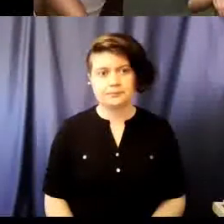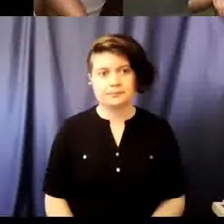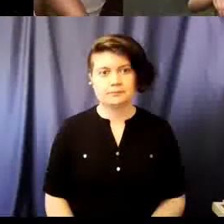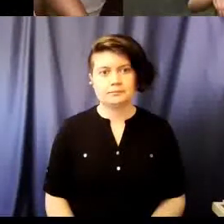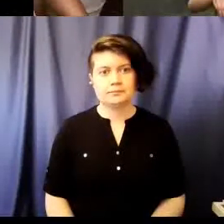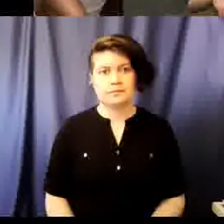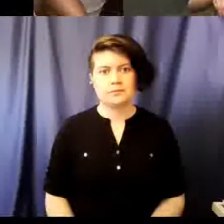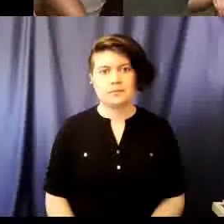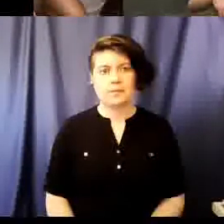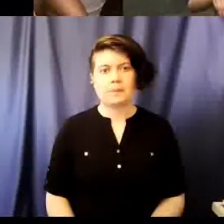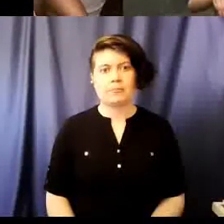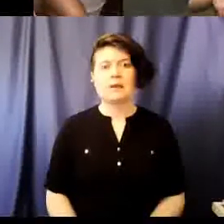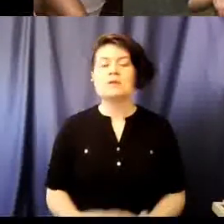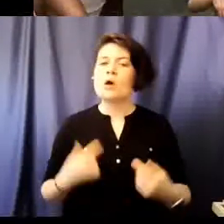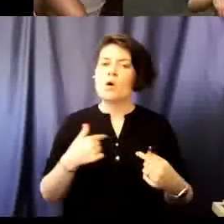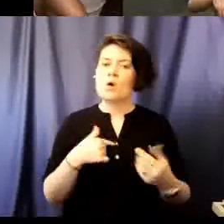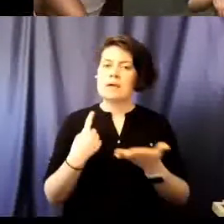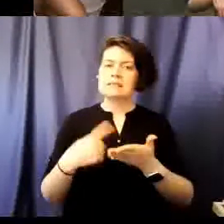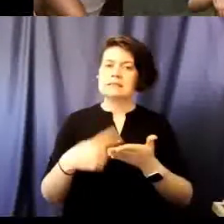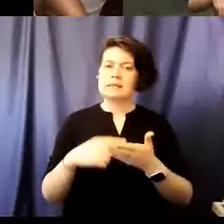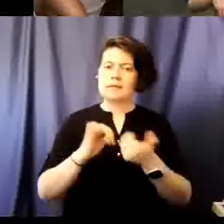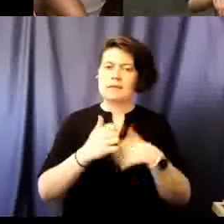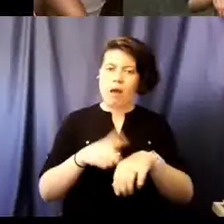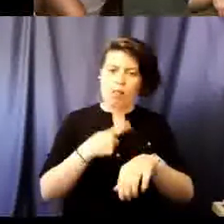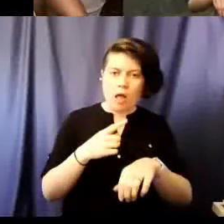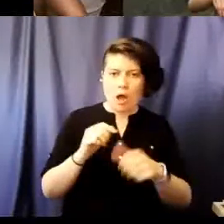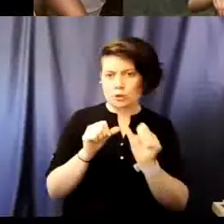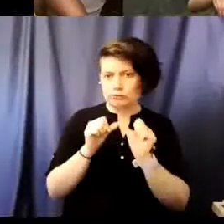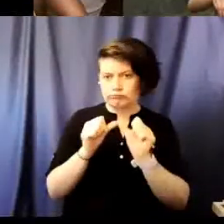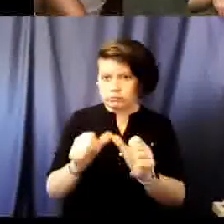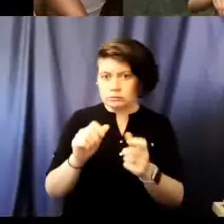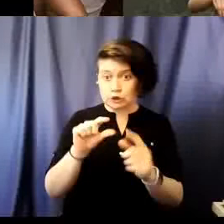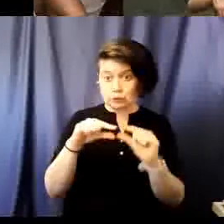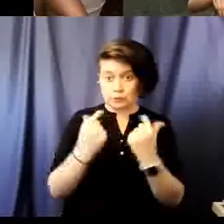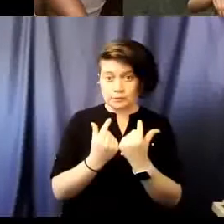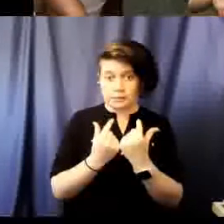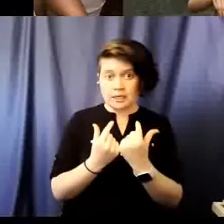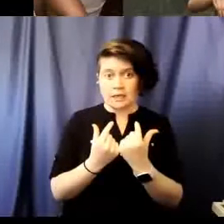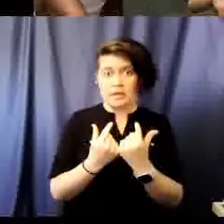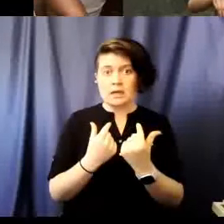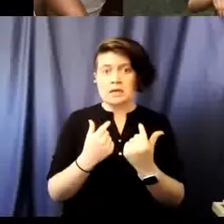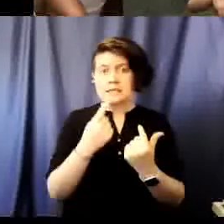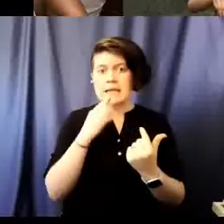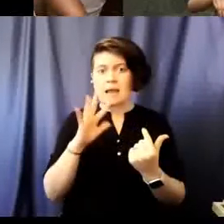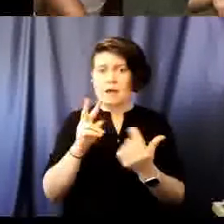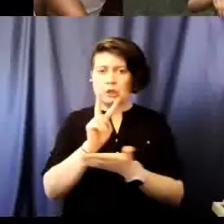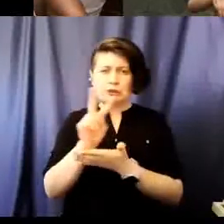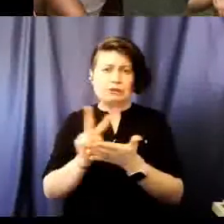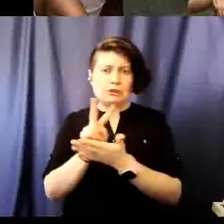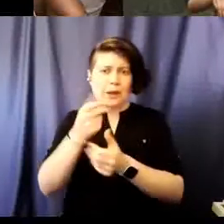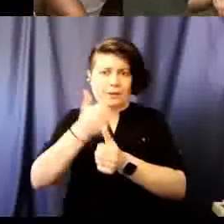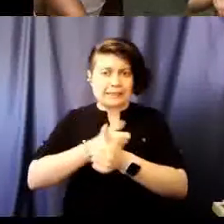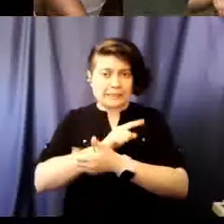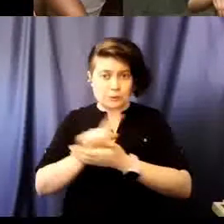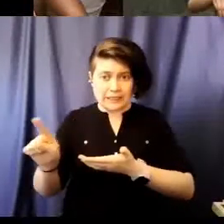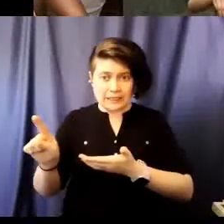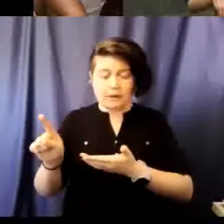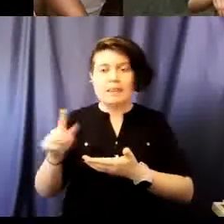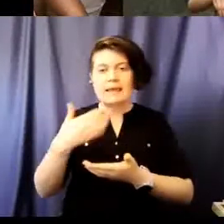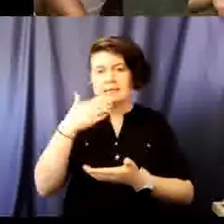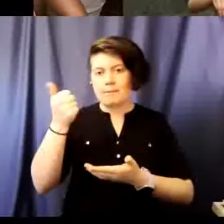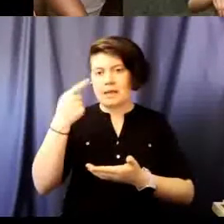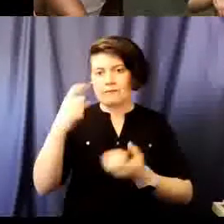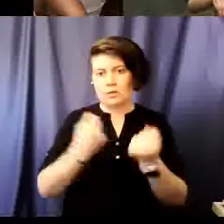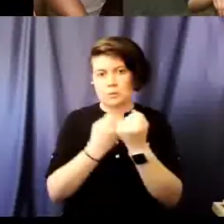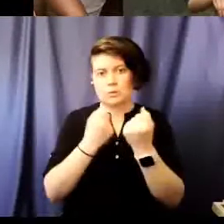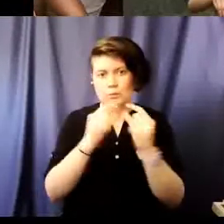So when we're talking about the duration and frequency of groups, it's been found that 2 hours a week is the best duration for support